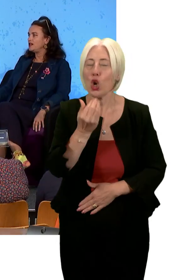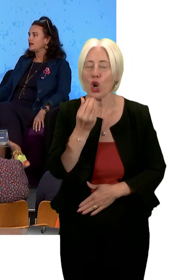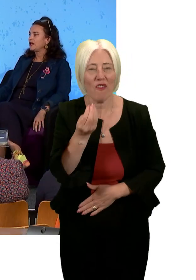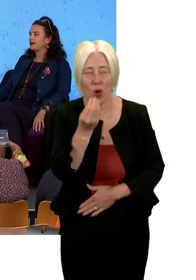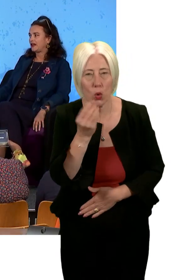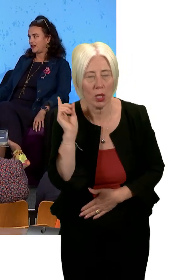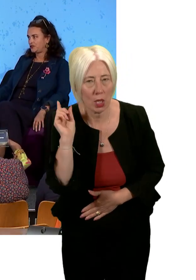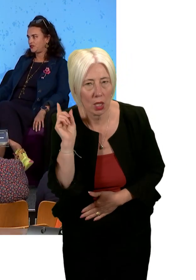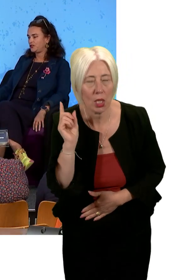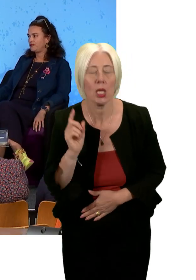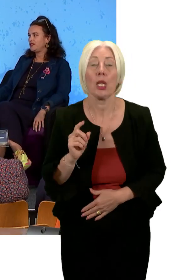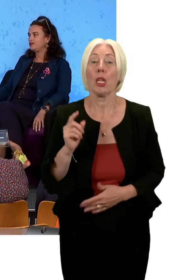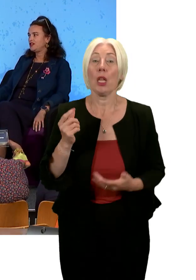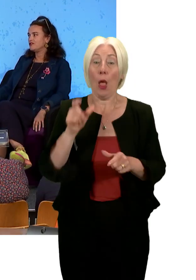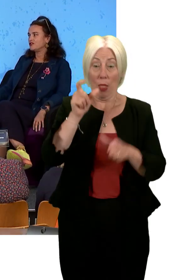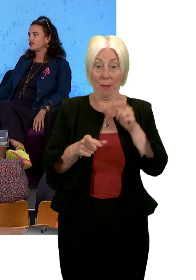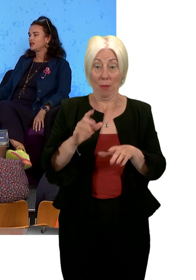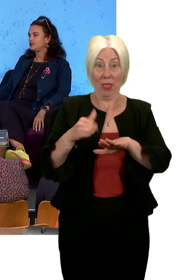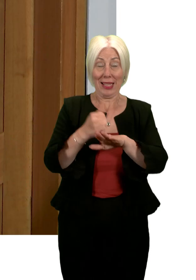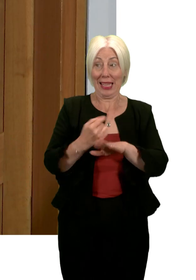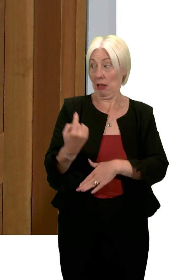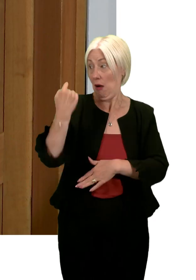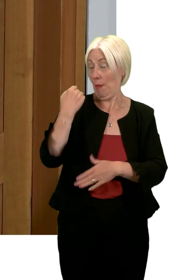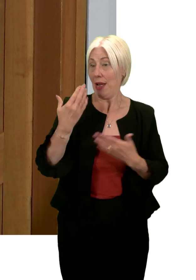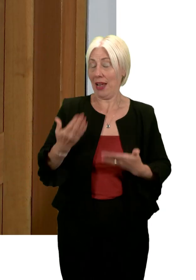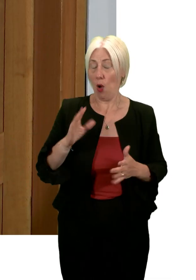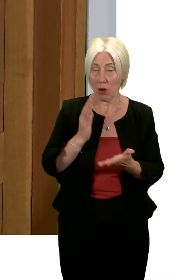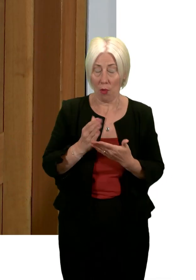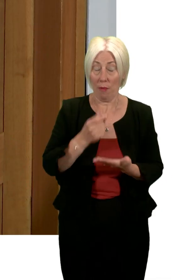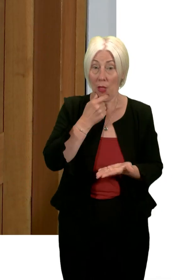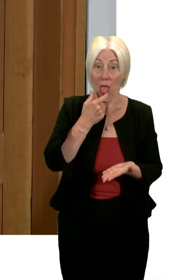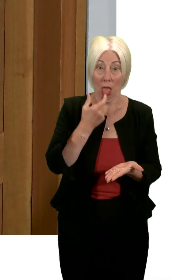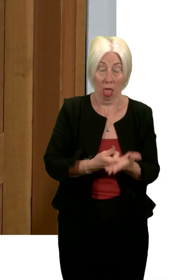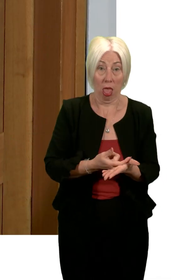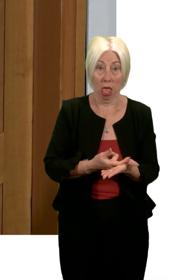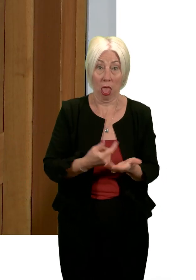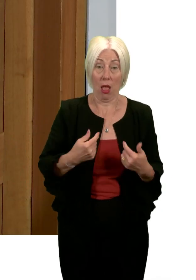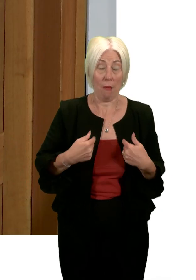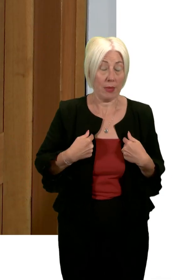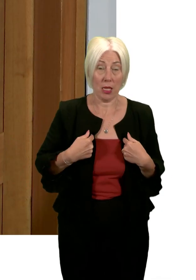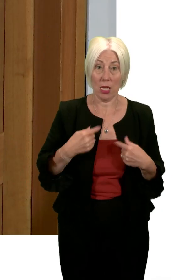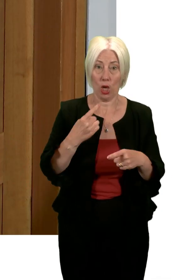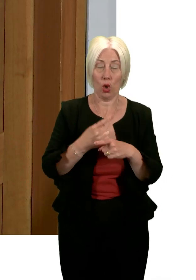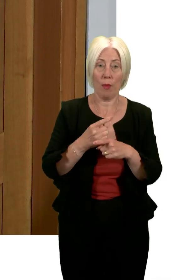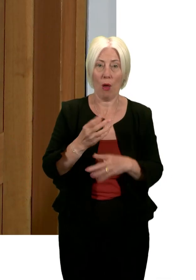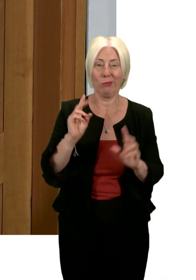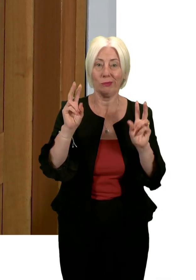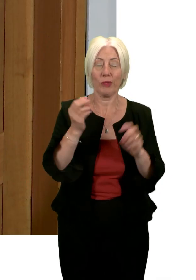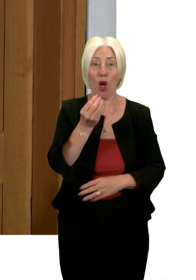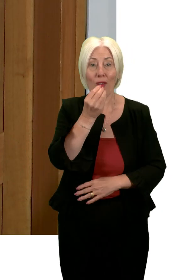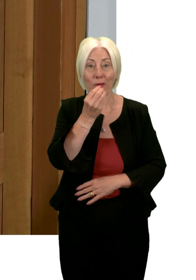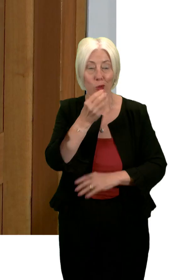would be aghast if he was here today listening to me speaking about food poverty and